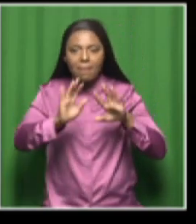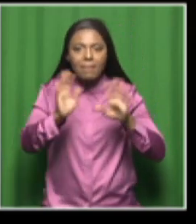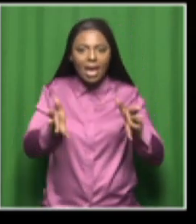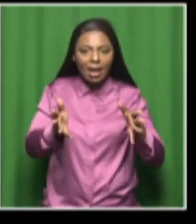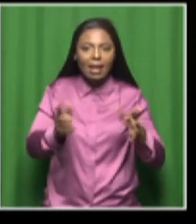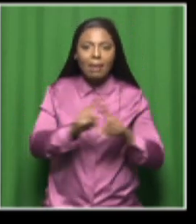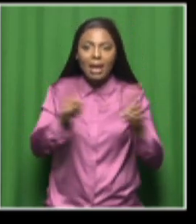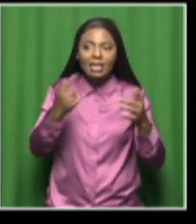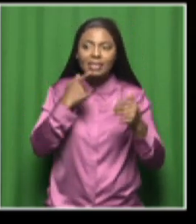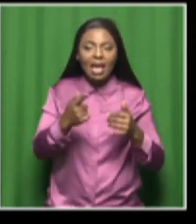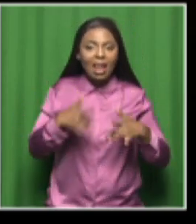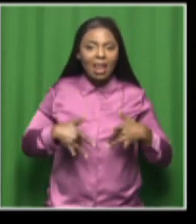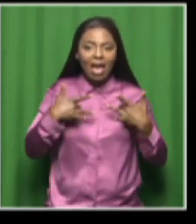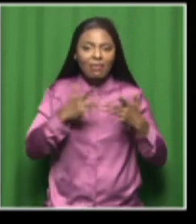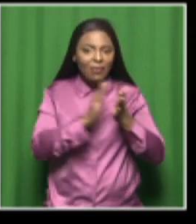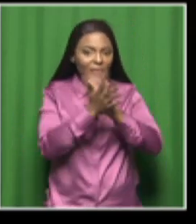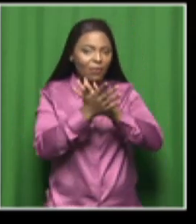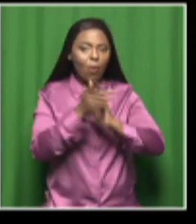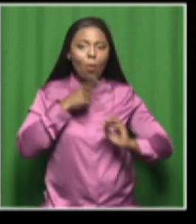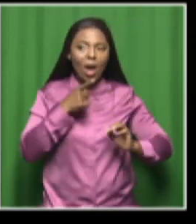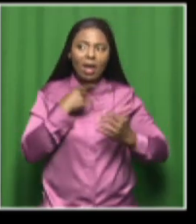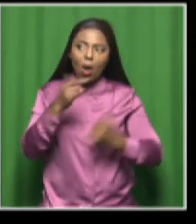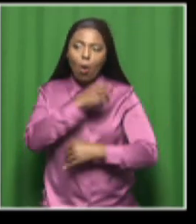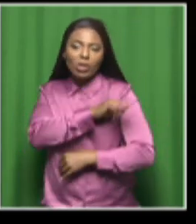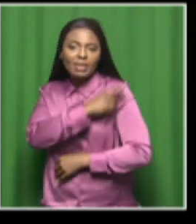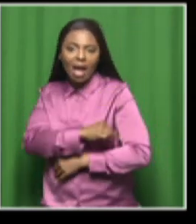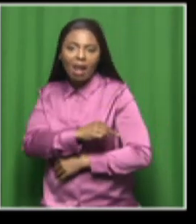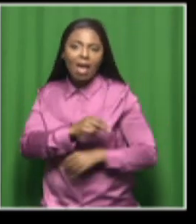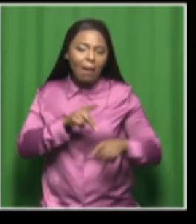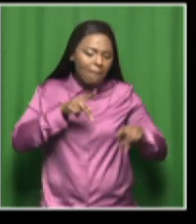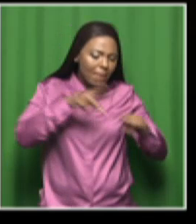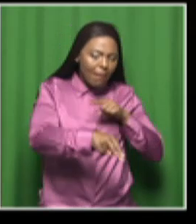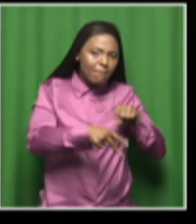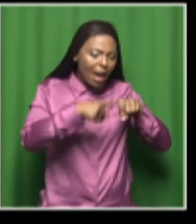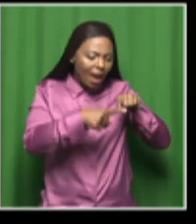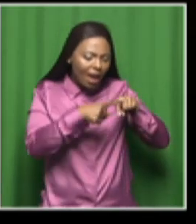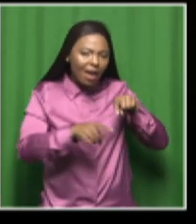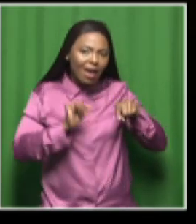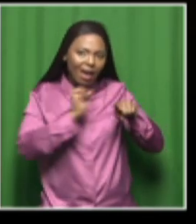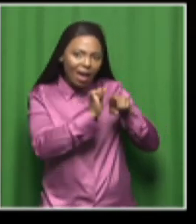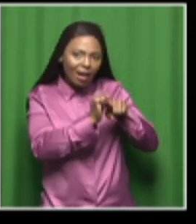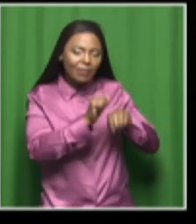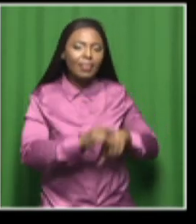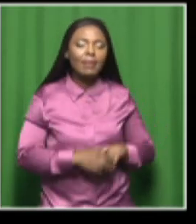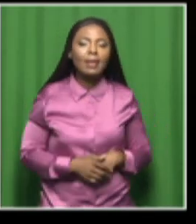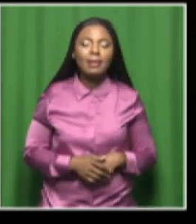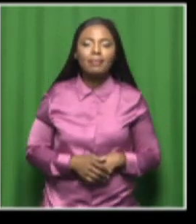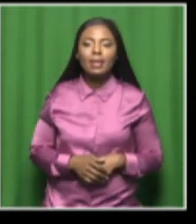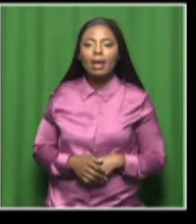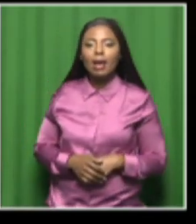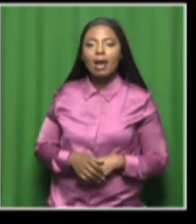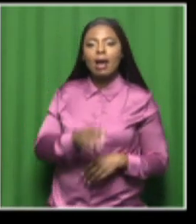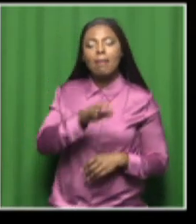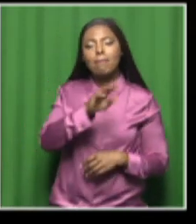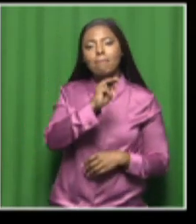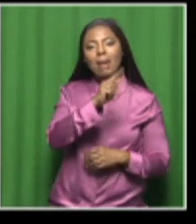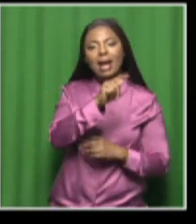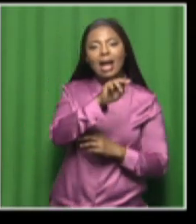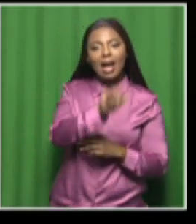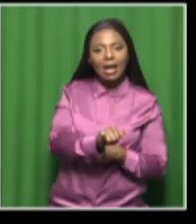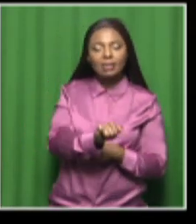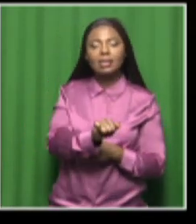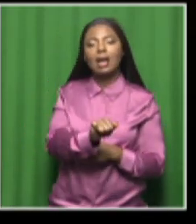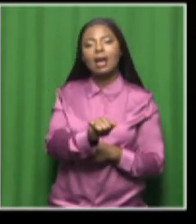article they got there. And then Kwena, high five. Kwena Mapaka's 5-wicket haul and an